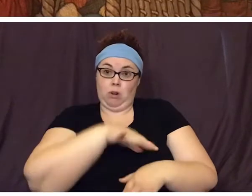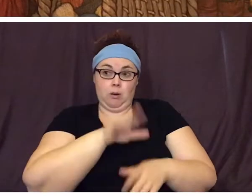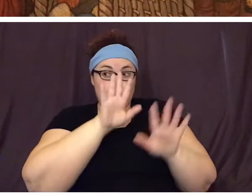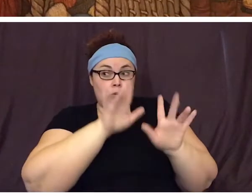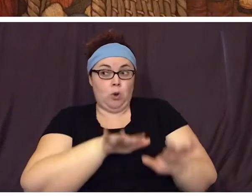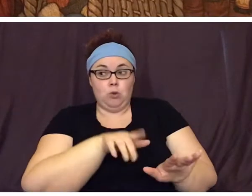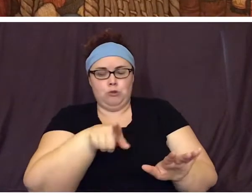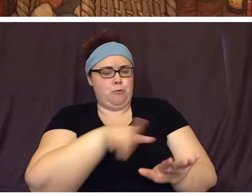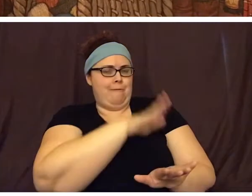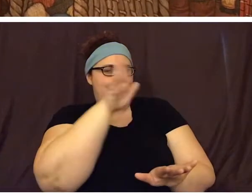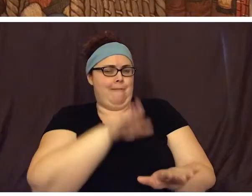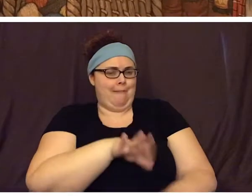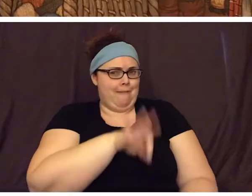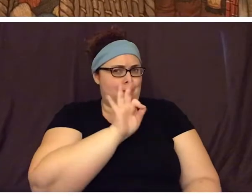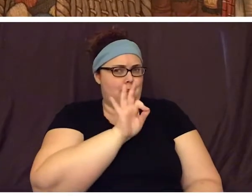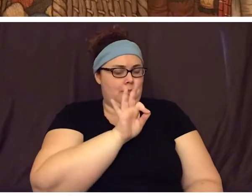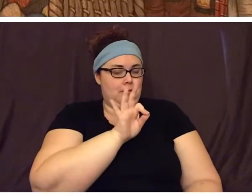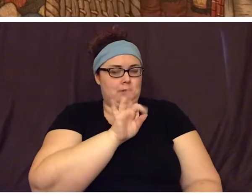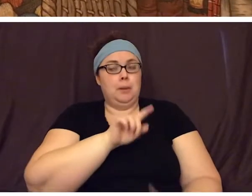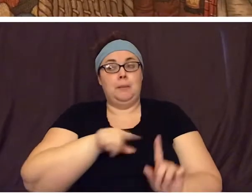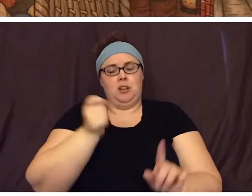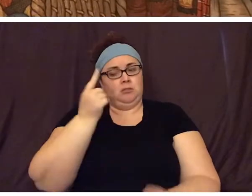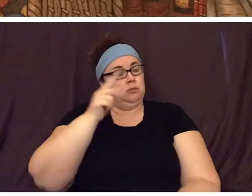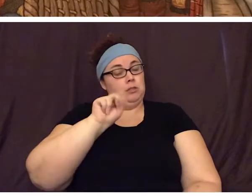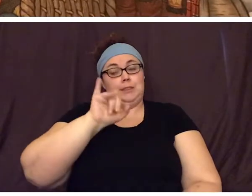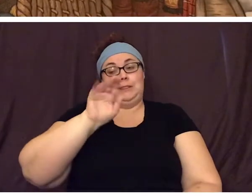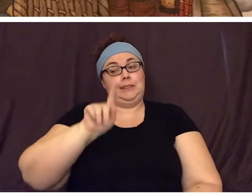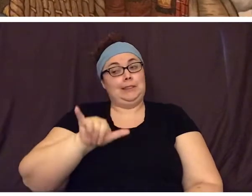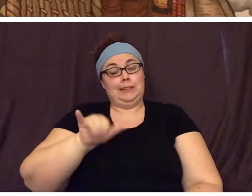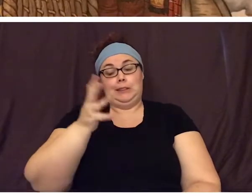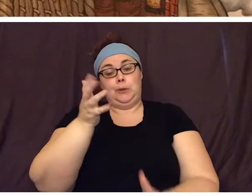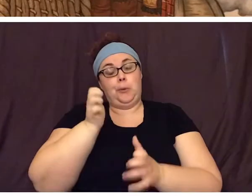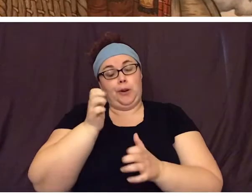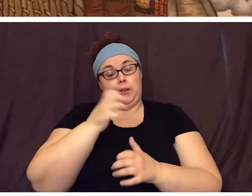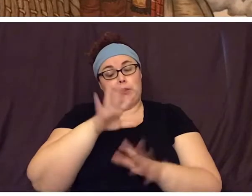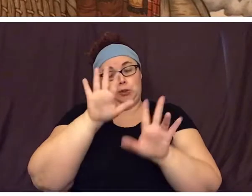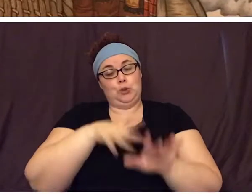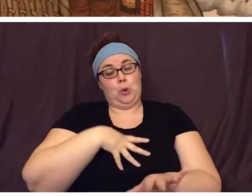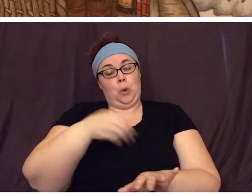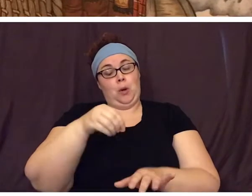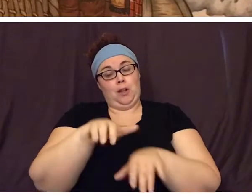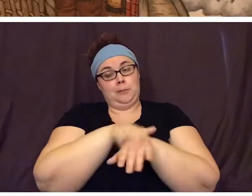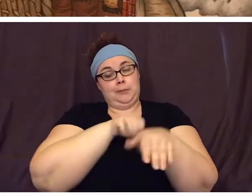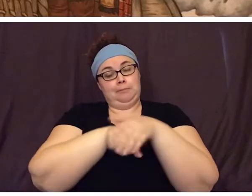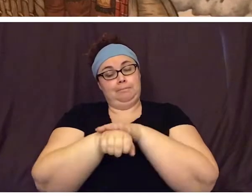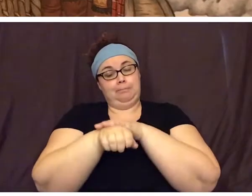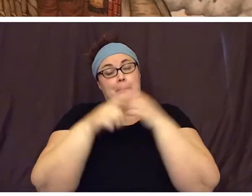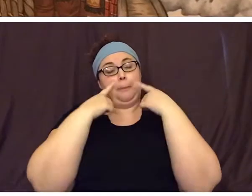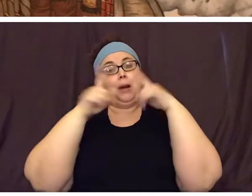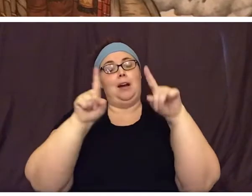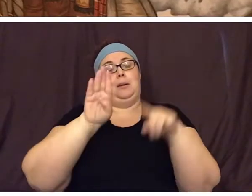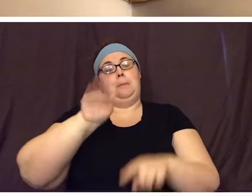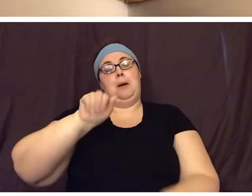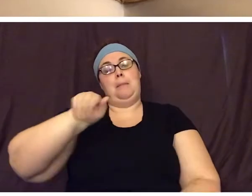you'll never find it. But Nicky wanted snow white mittens, and finally Baba made them.